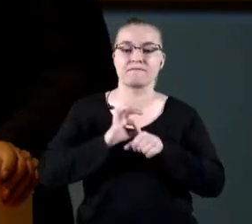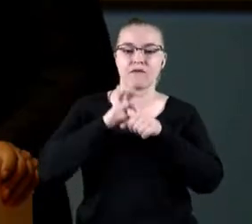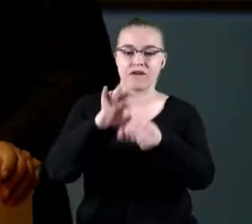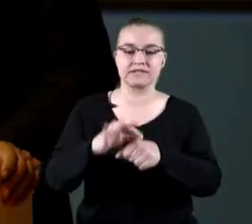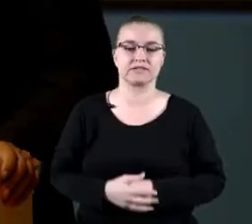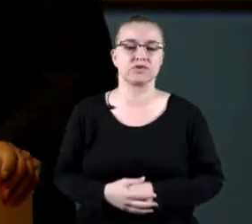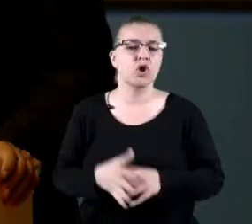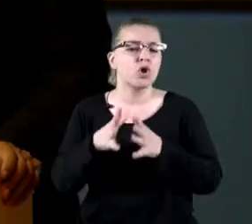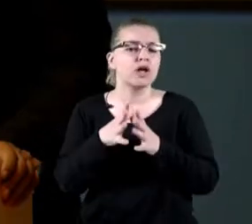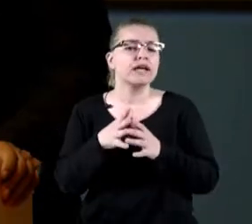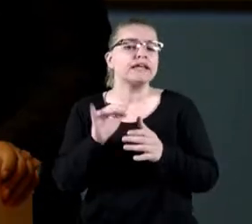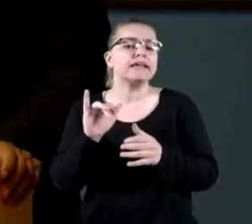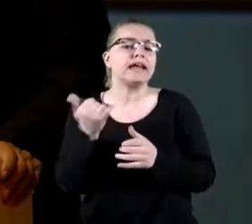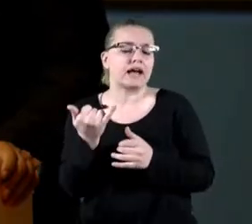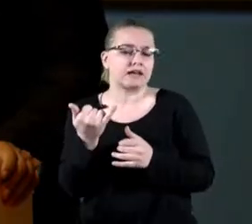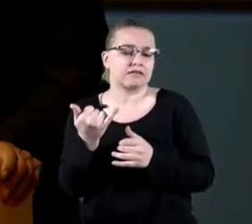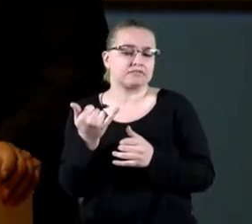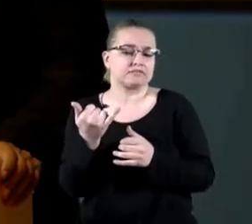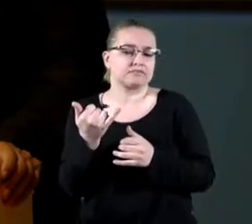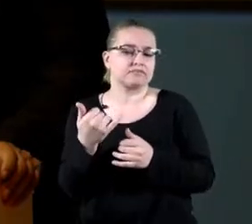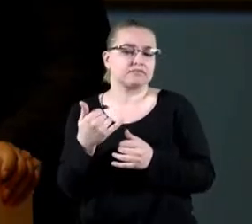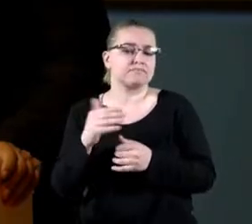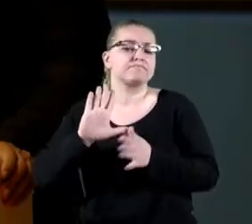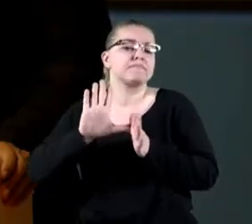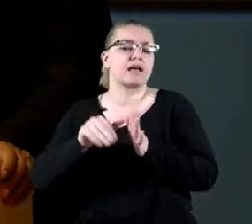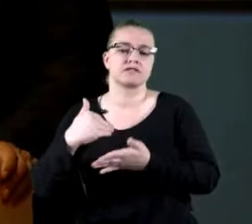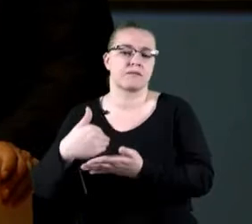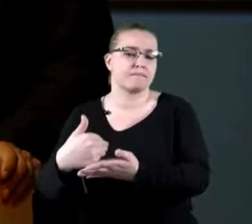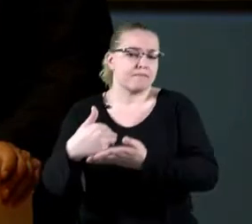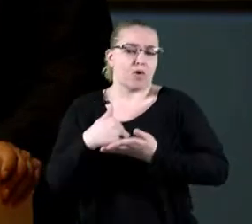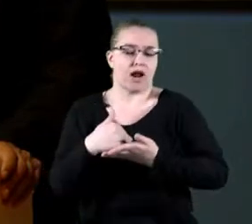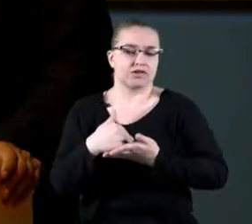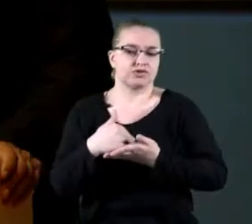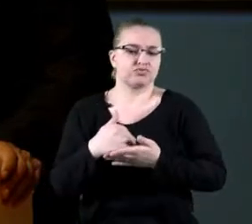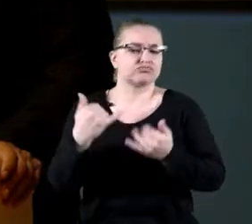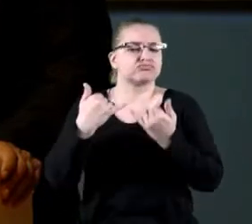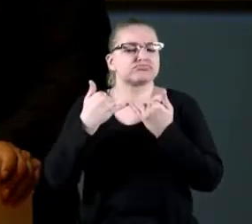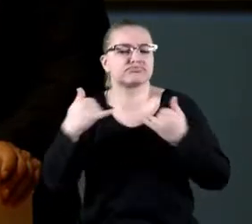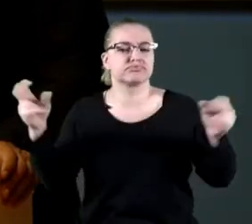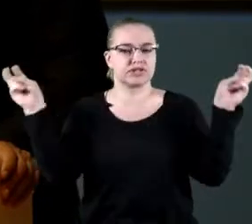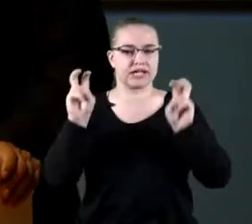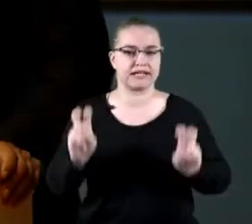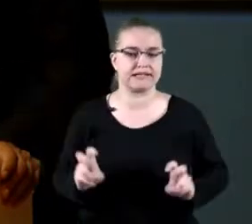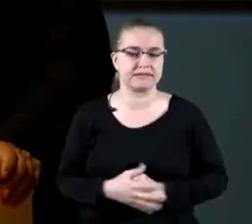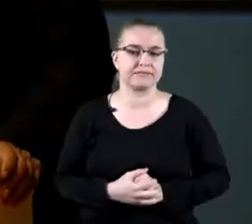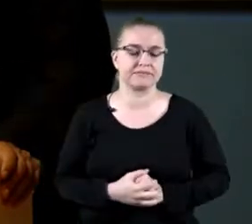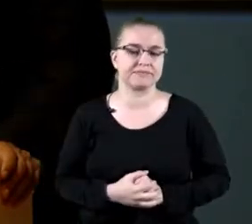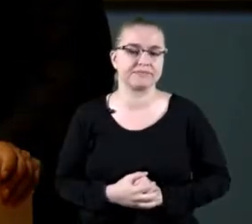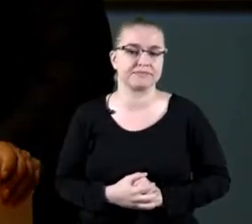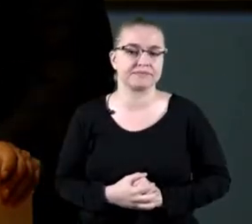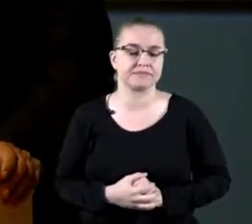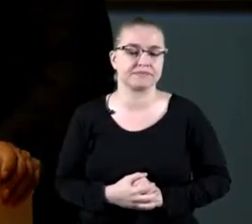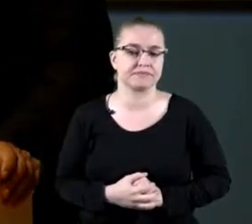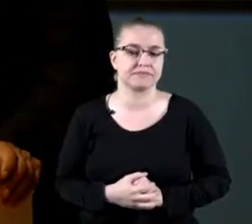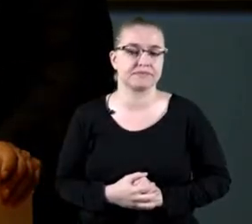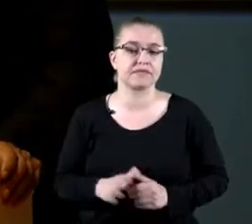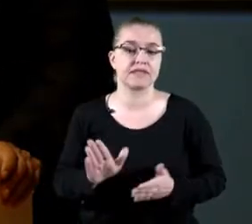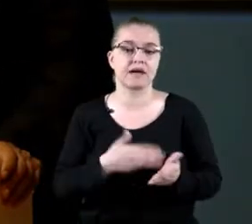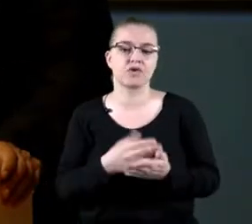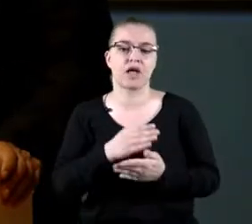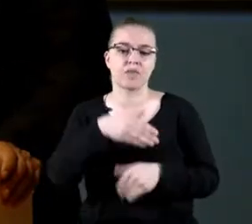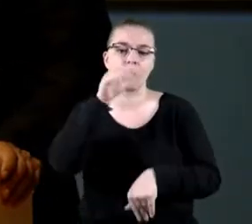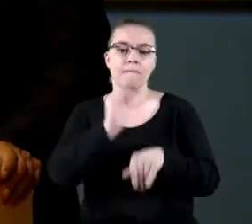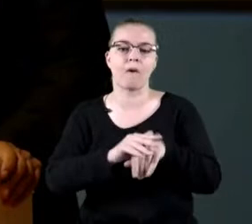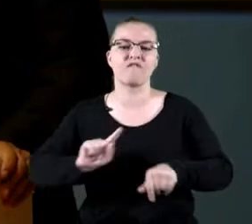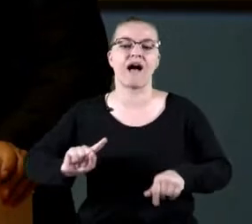the Paris Agreement for Climate Change, but we approach those agreements in a practical manner.